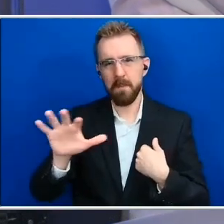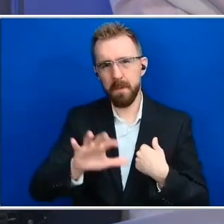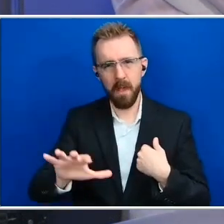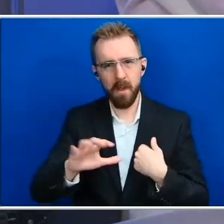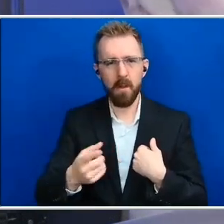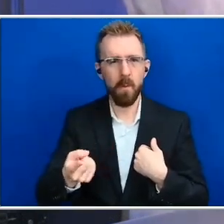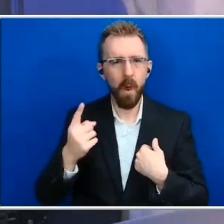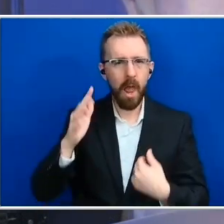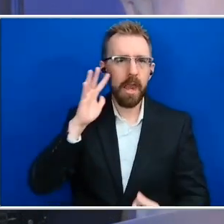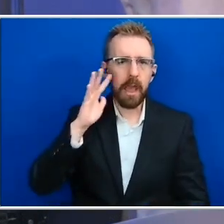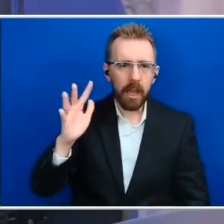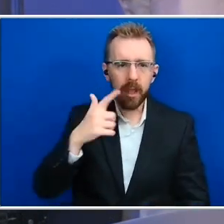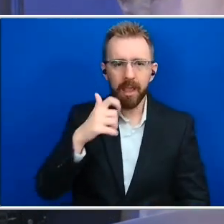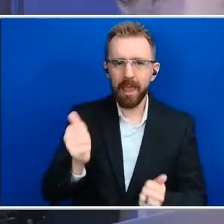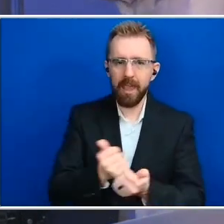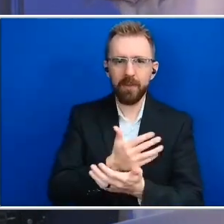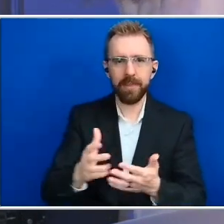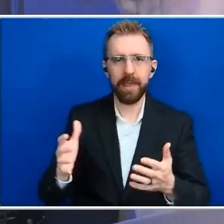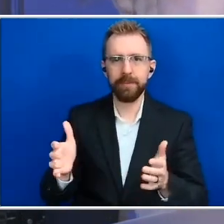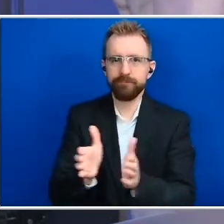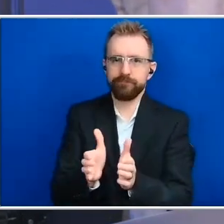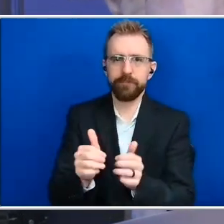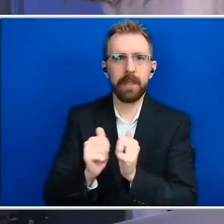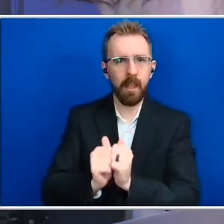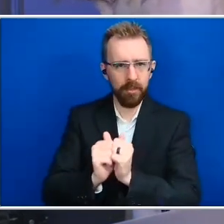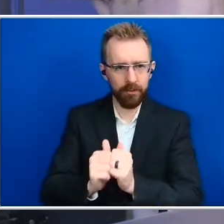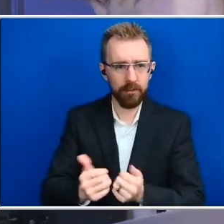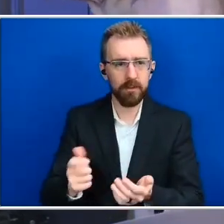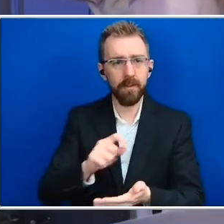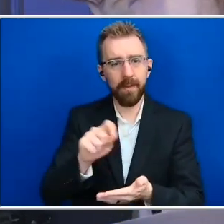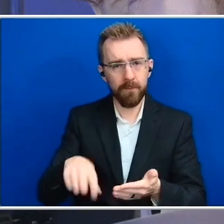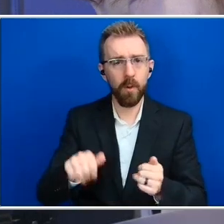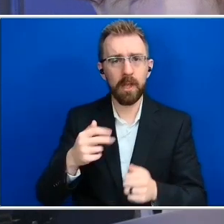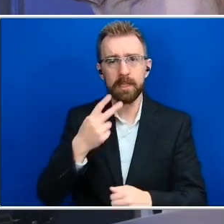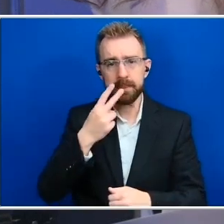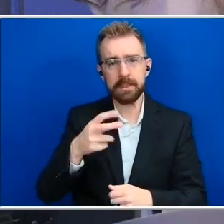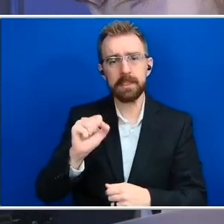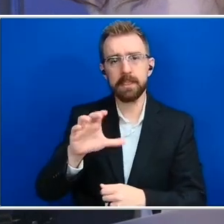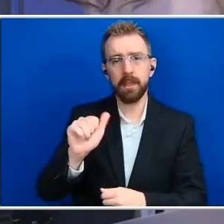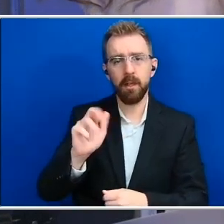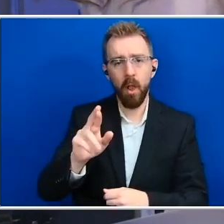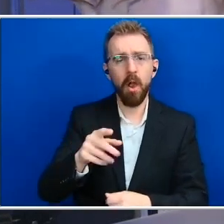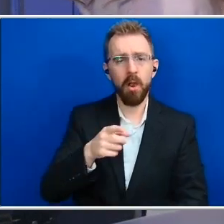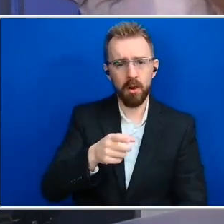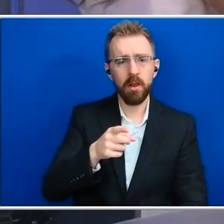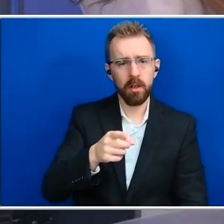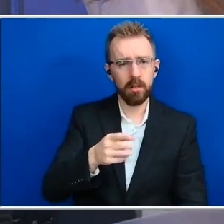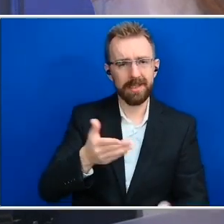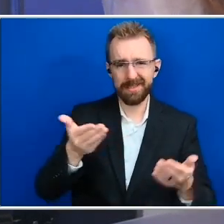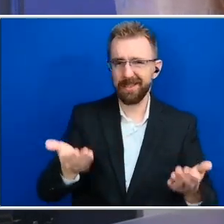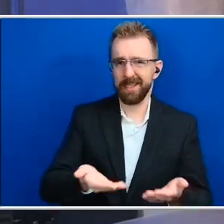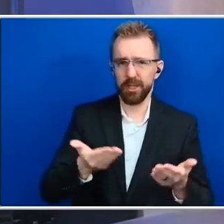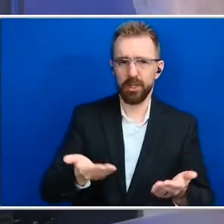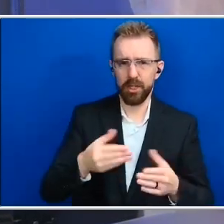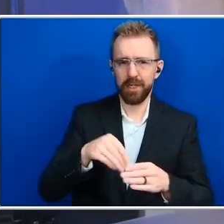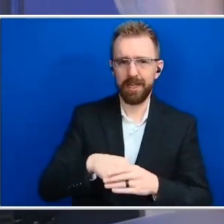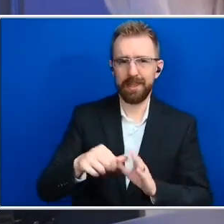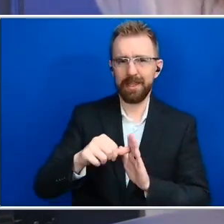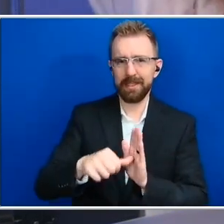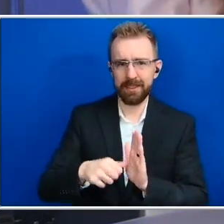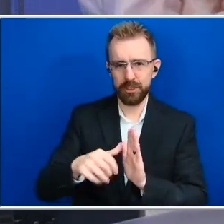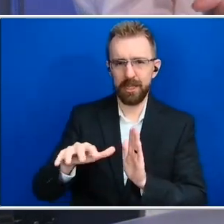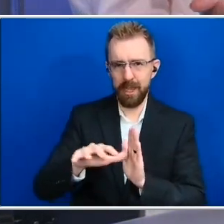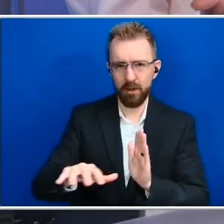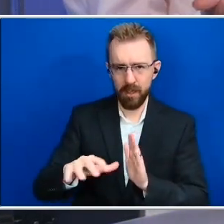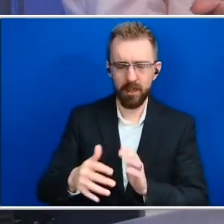everything gathered together. Therefore, you can see the scarring is here in the incisura area,